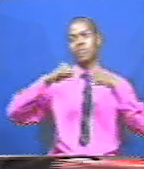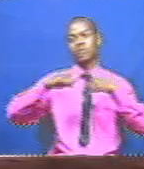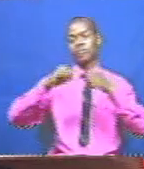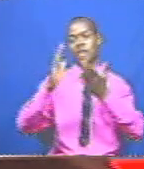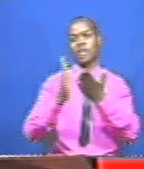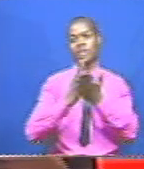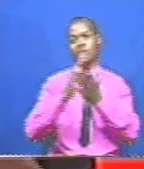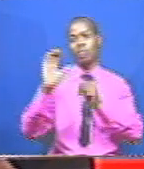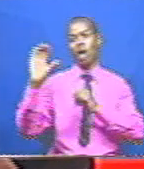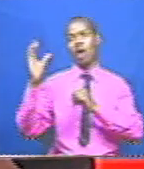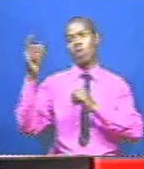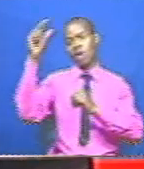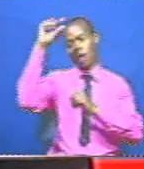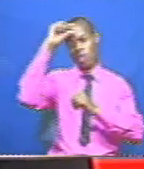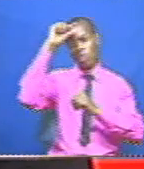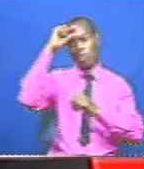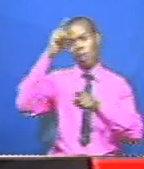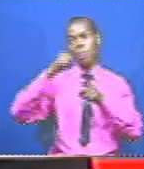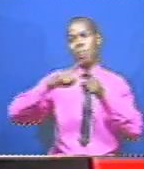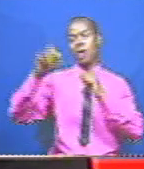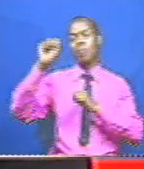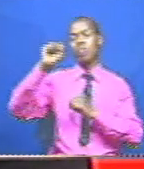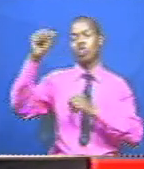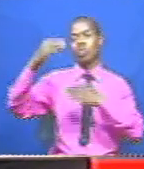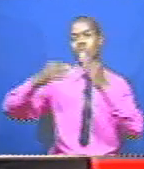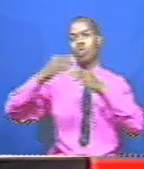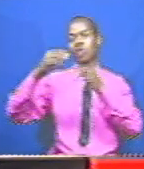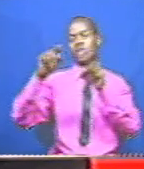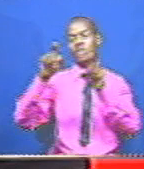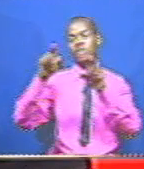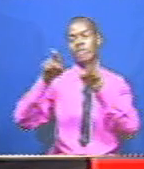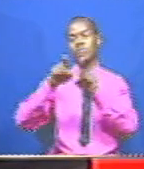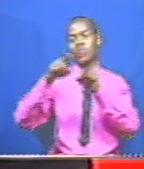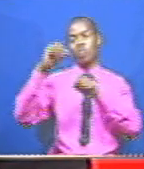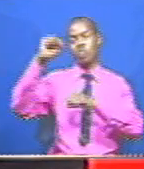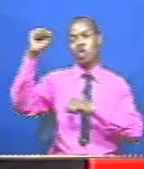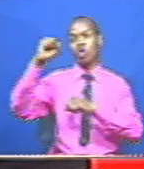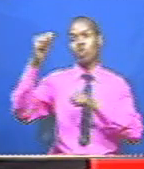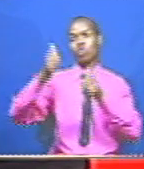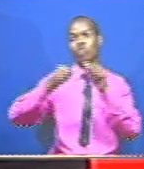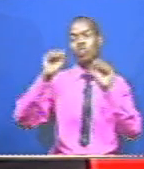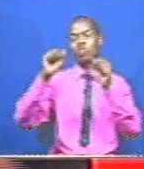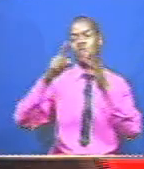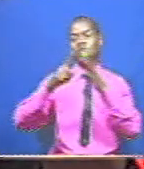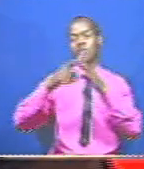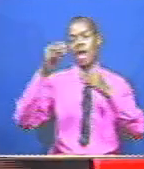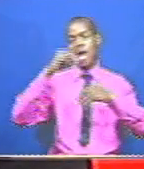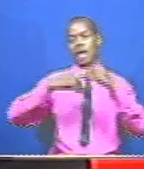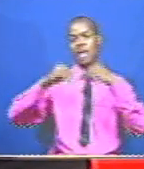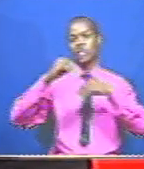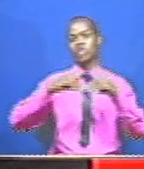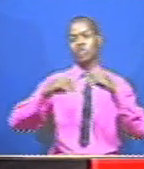governments. But of course, that's a political process. And yes, politics got to set in, elections got to come in,